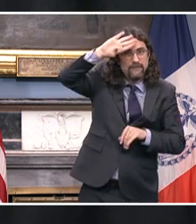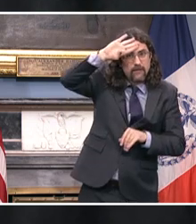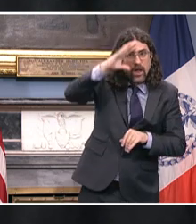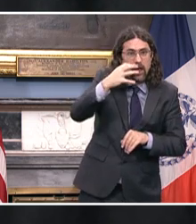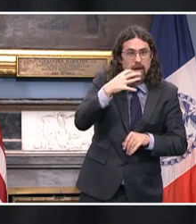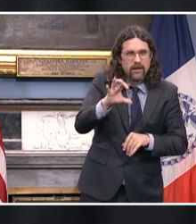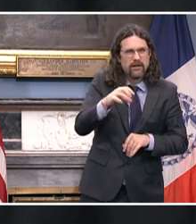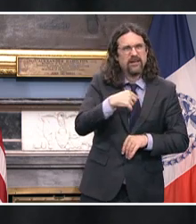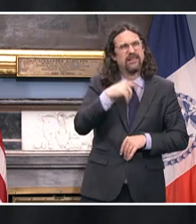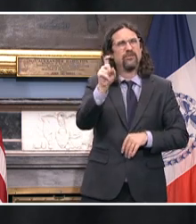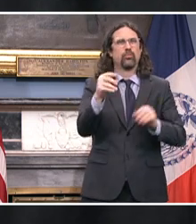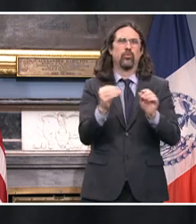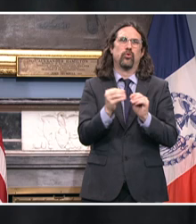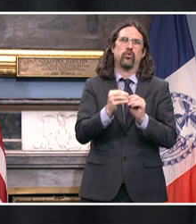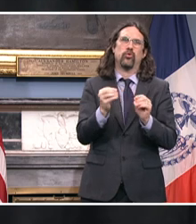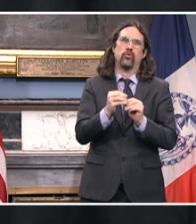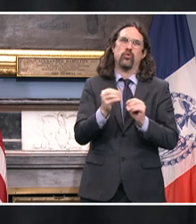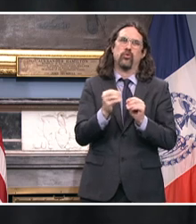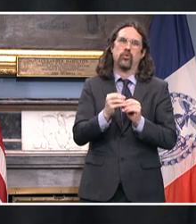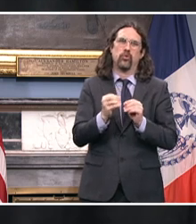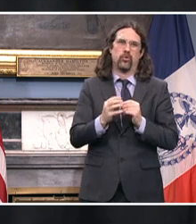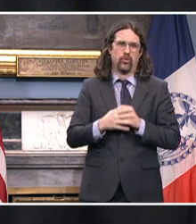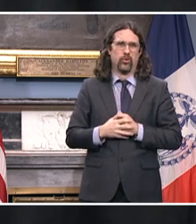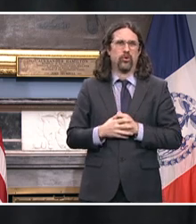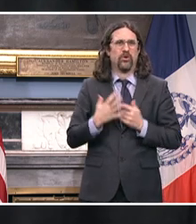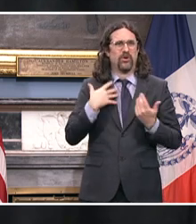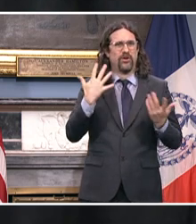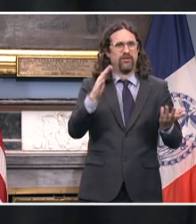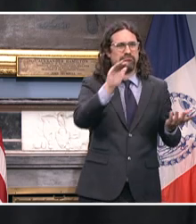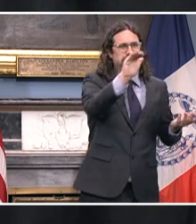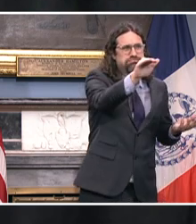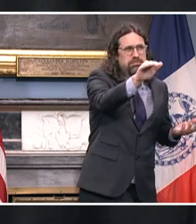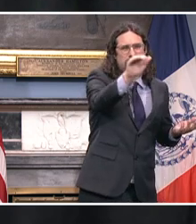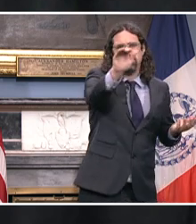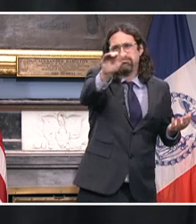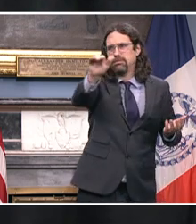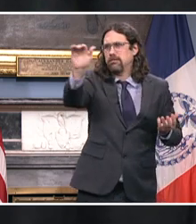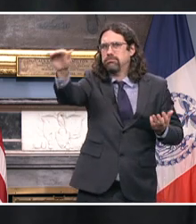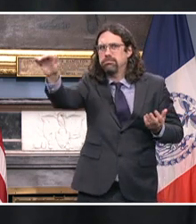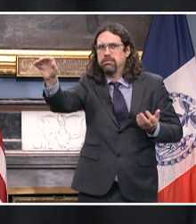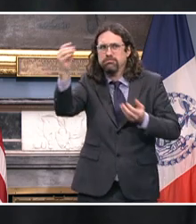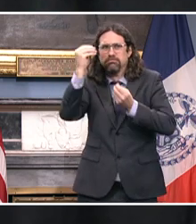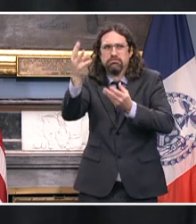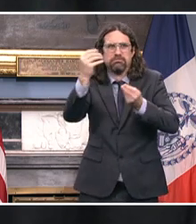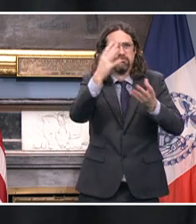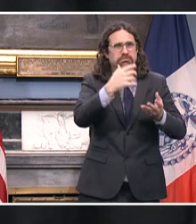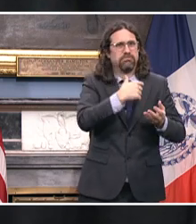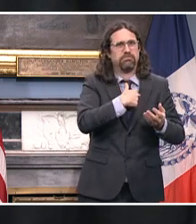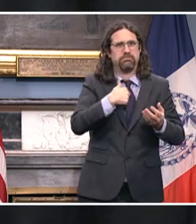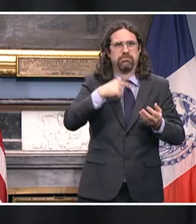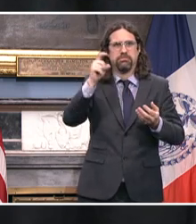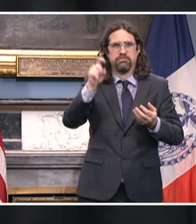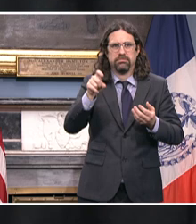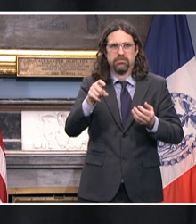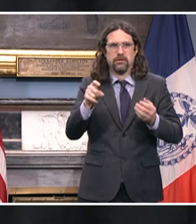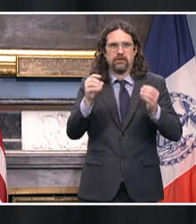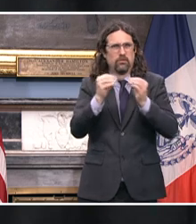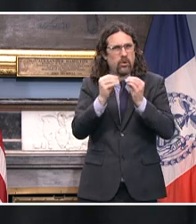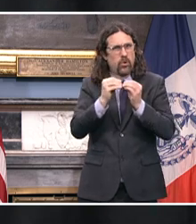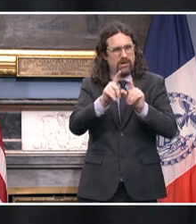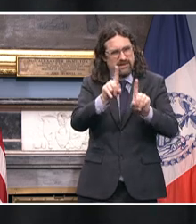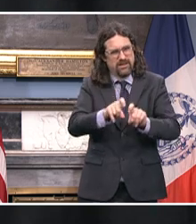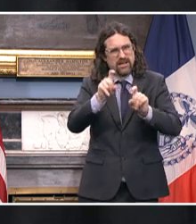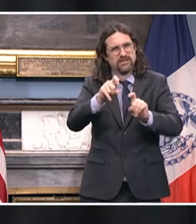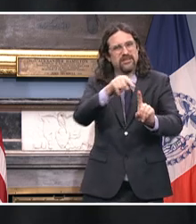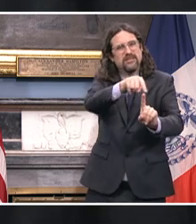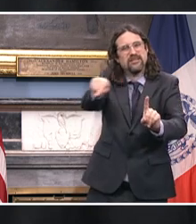our city agencies, to make sure we're constantly testing folks who are on the front line doing such vital work. So there's thermometers now have been